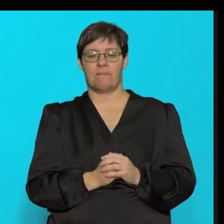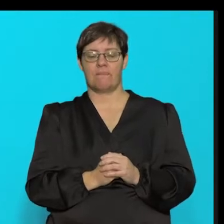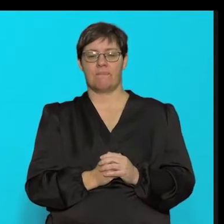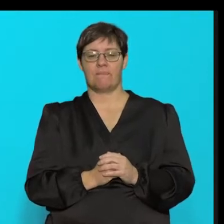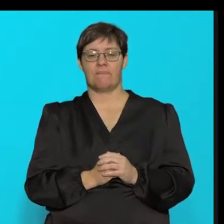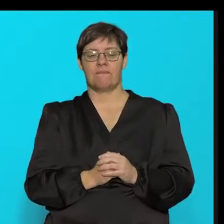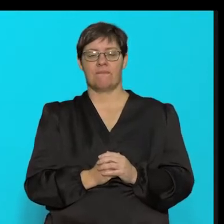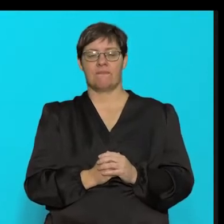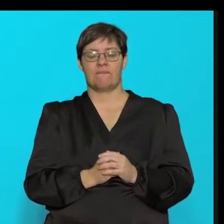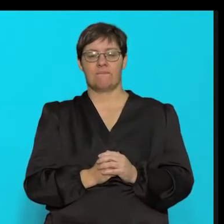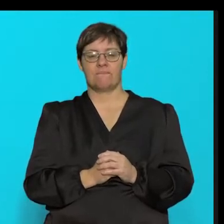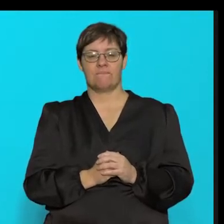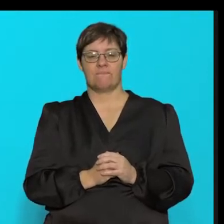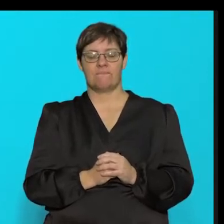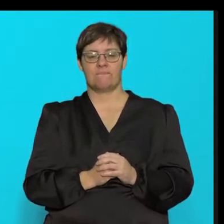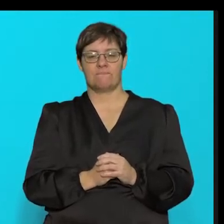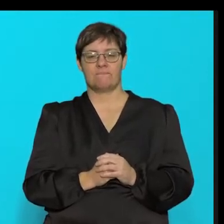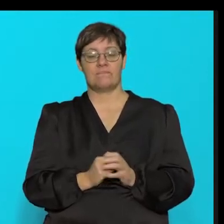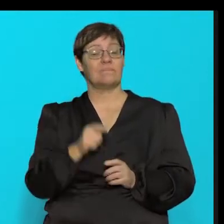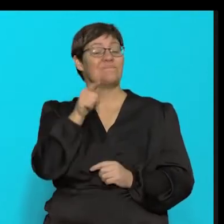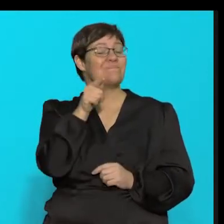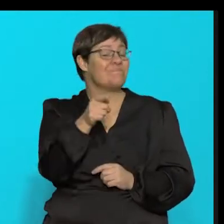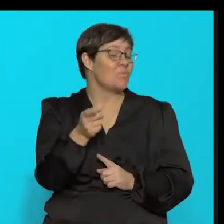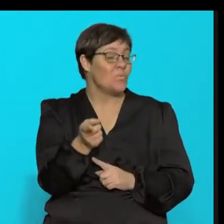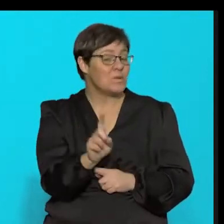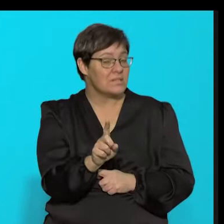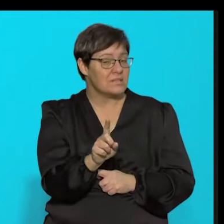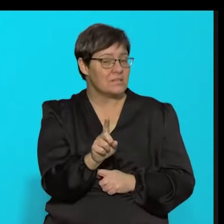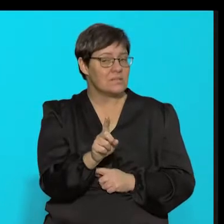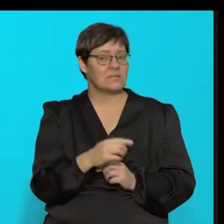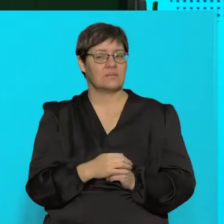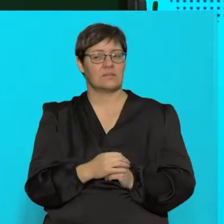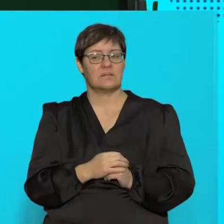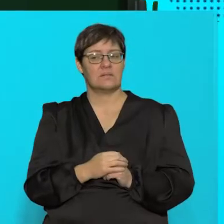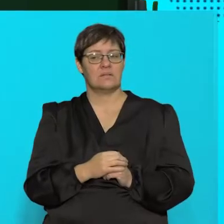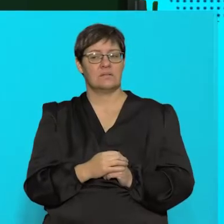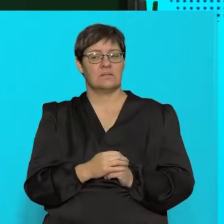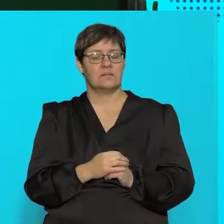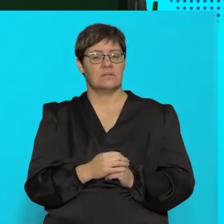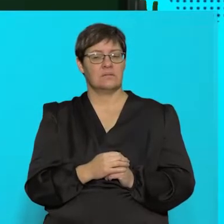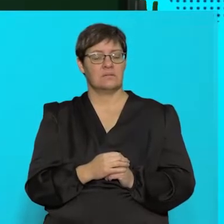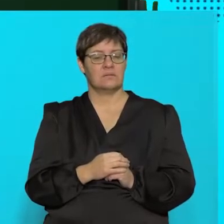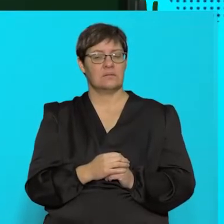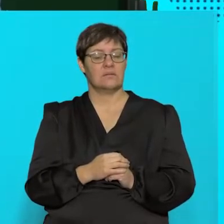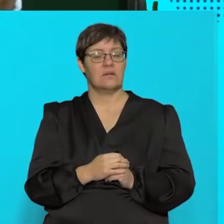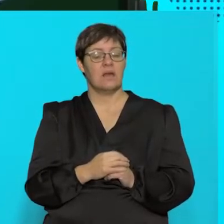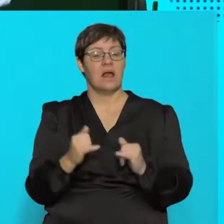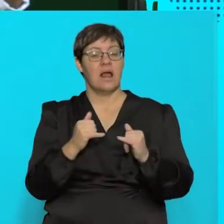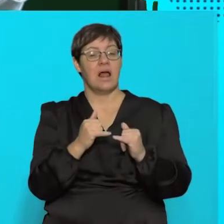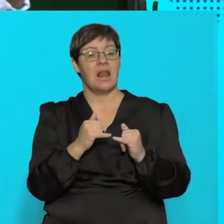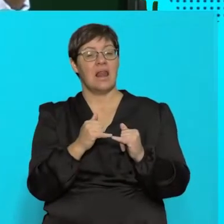So, a linear regression is actually the line